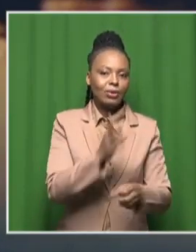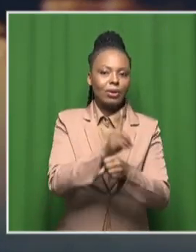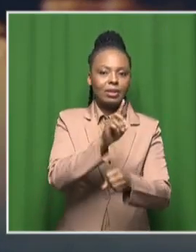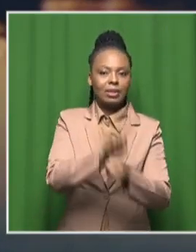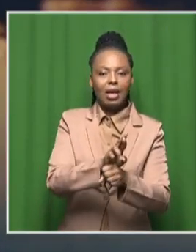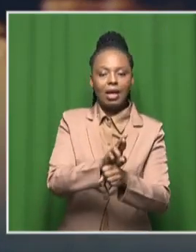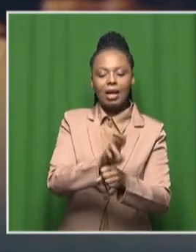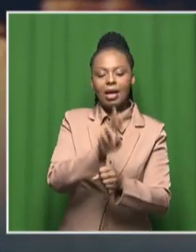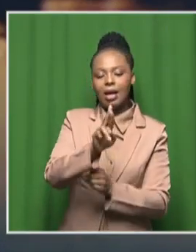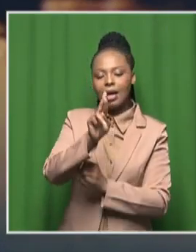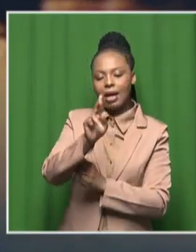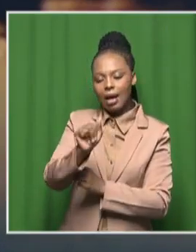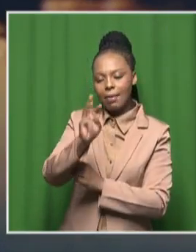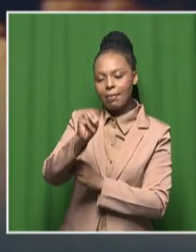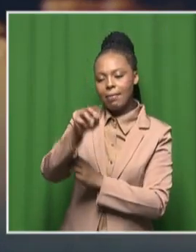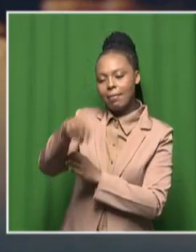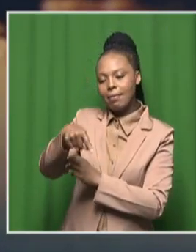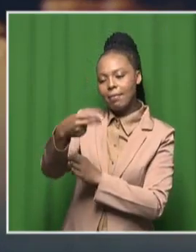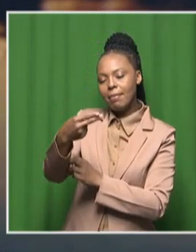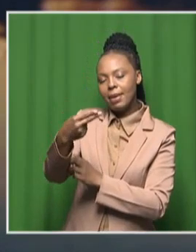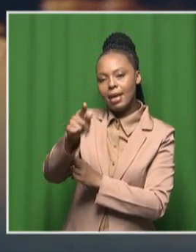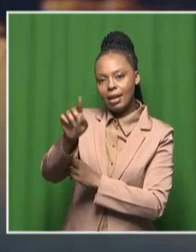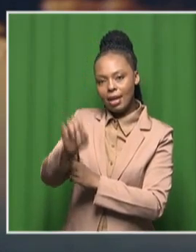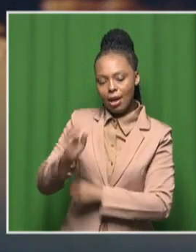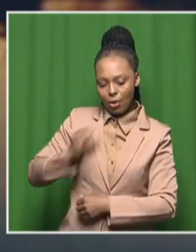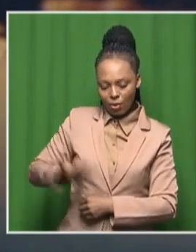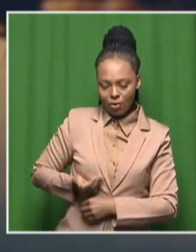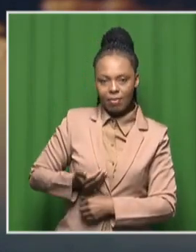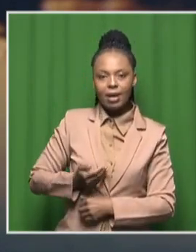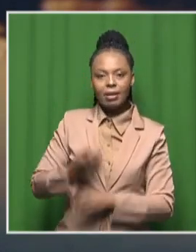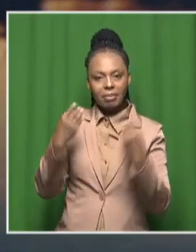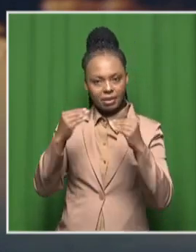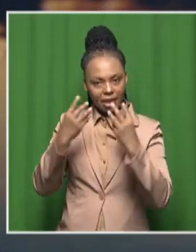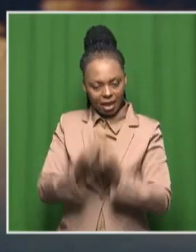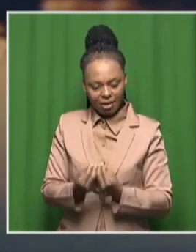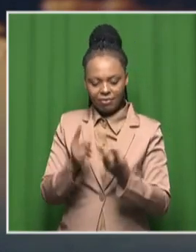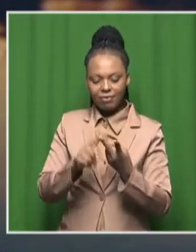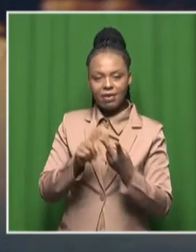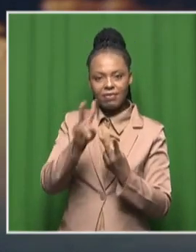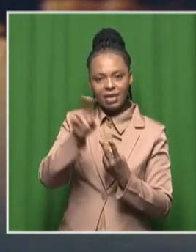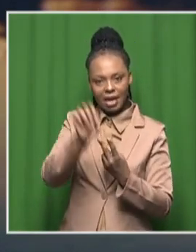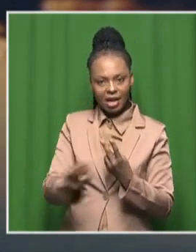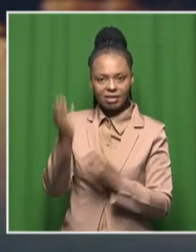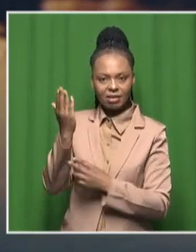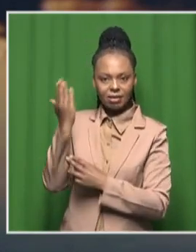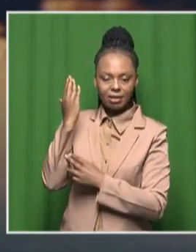is a businesswoman, an activist, and a former UCT Vice-Chancellor and a former Managing